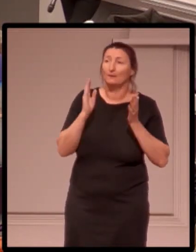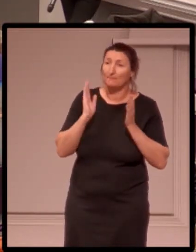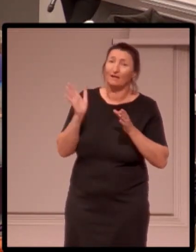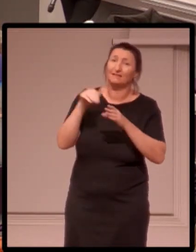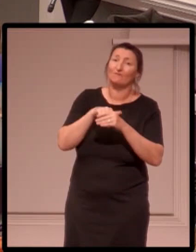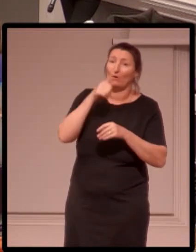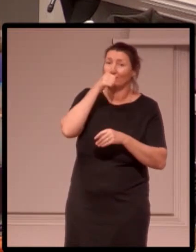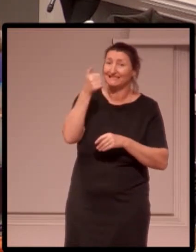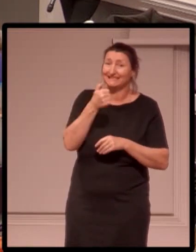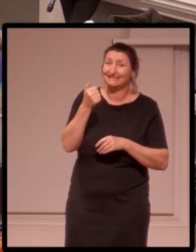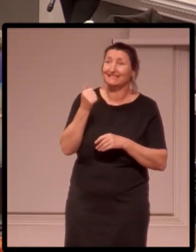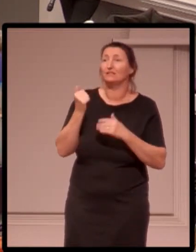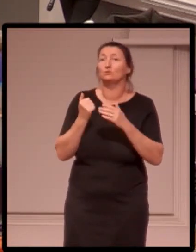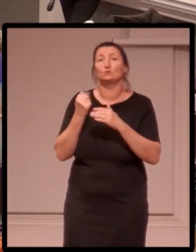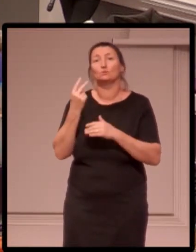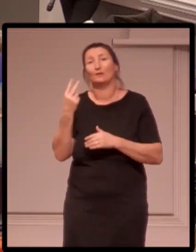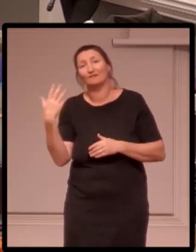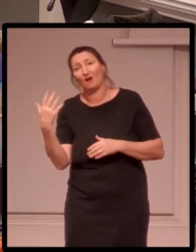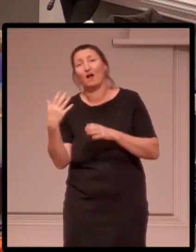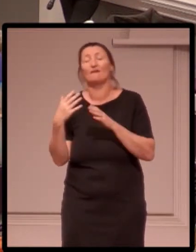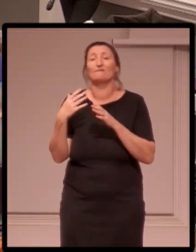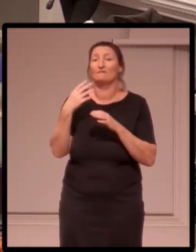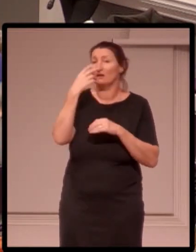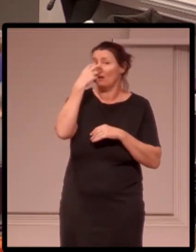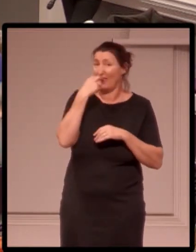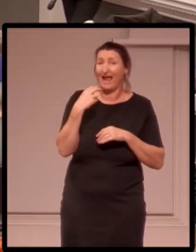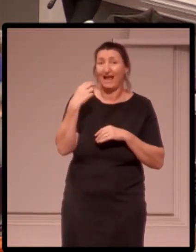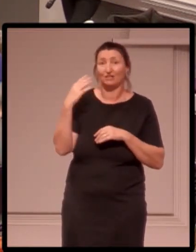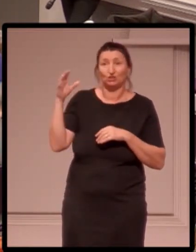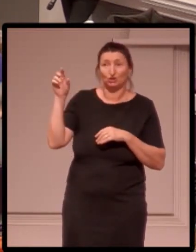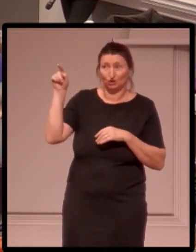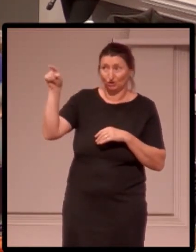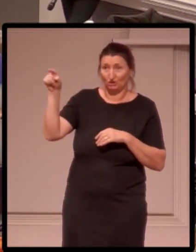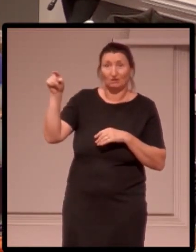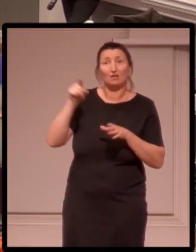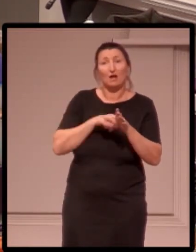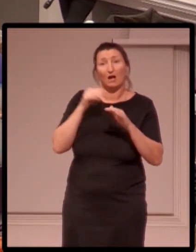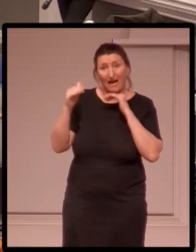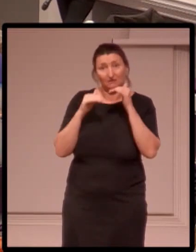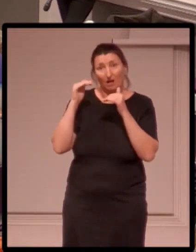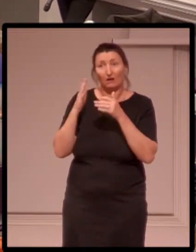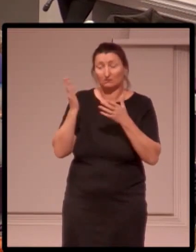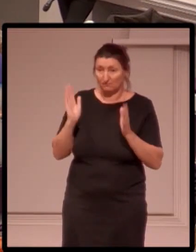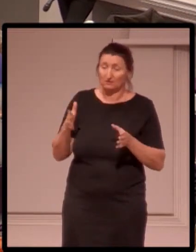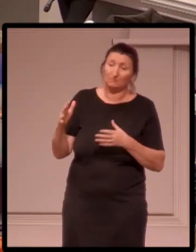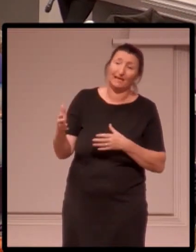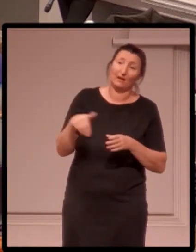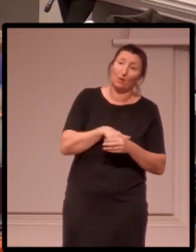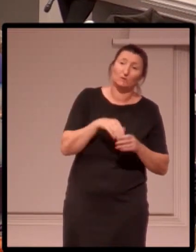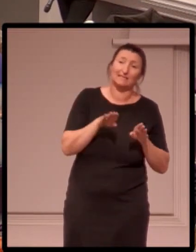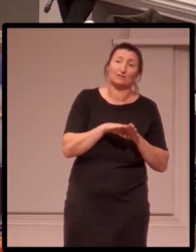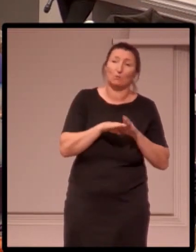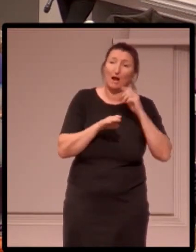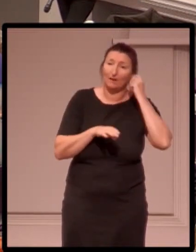16 to 25-year-olds because they've moved into adults, because actually they are young adults and they still need our support as